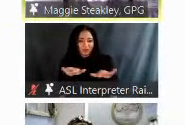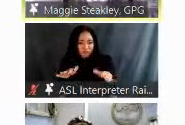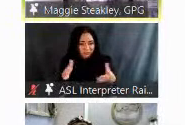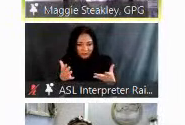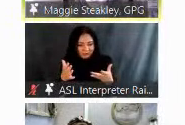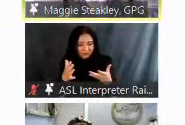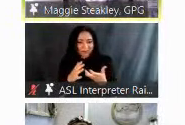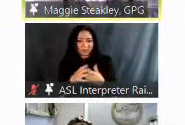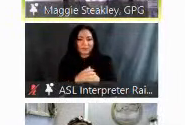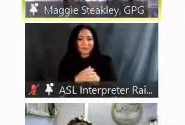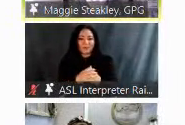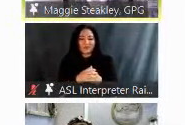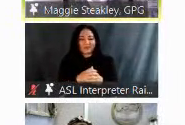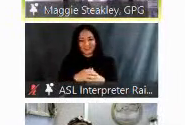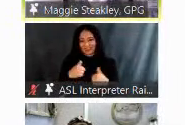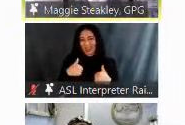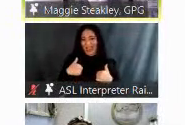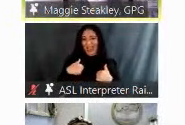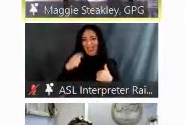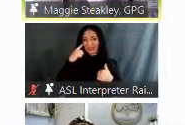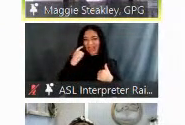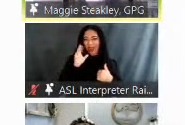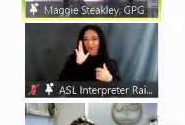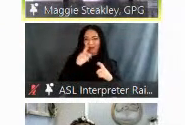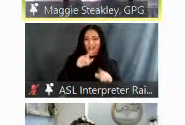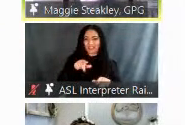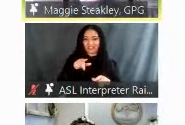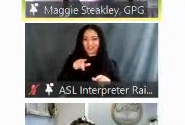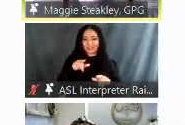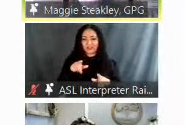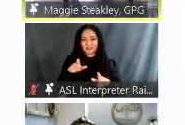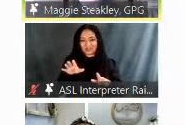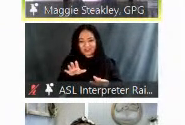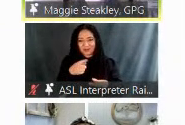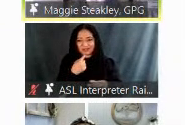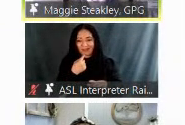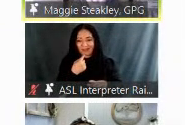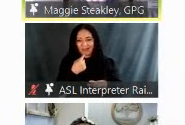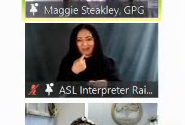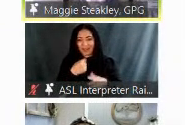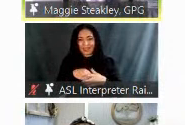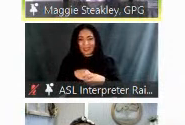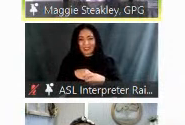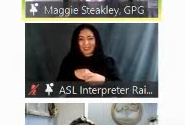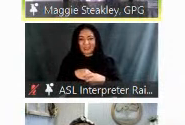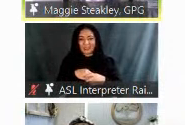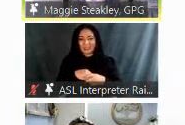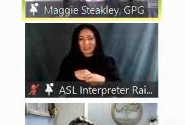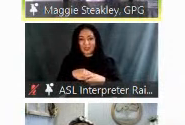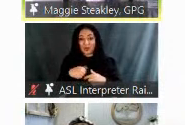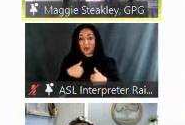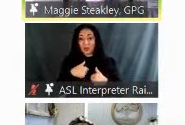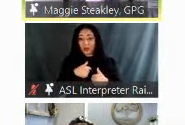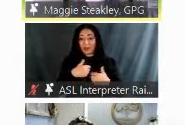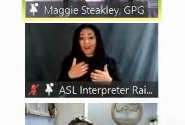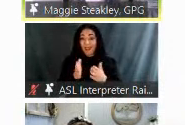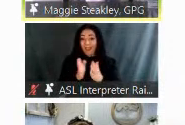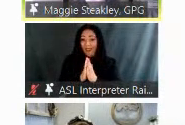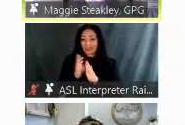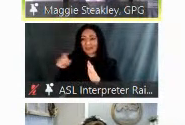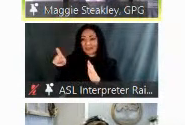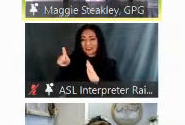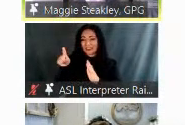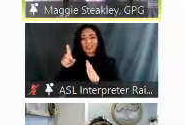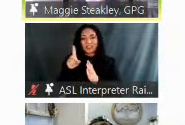that I'll jump in here with the answer, which is to say that we've asked Dr. Fuller to present this data for the work group to use in